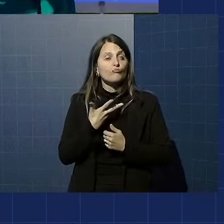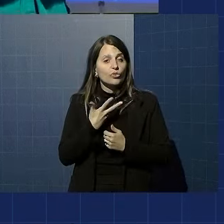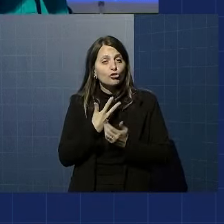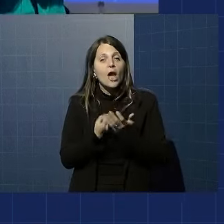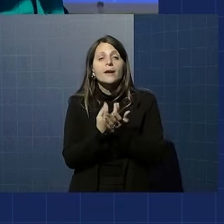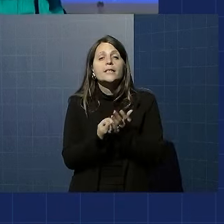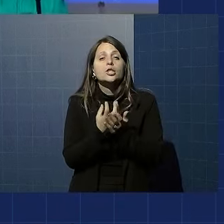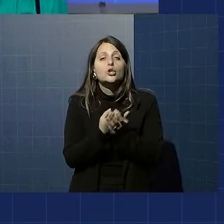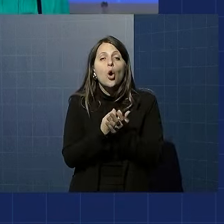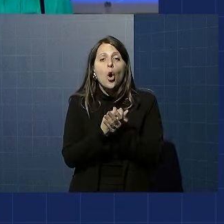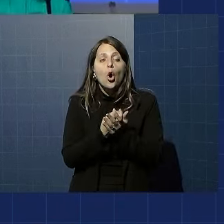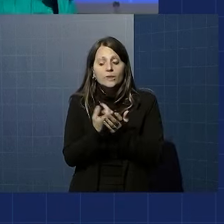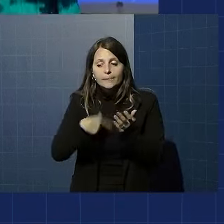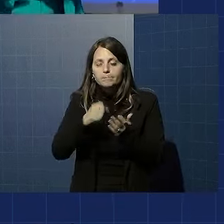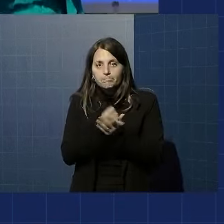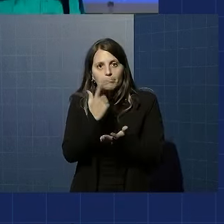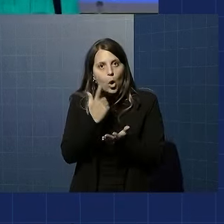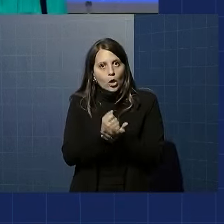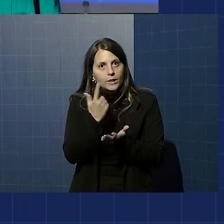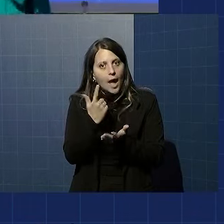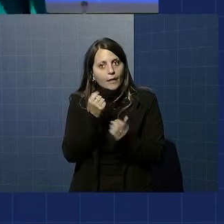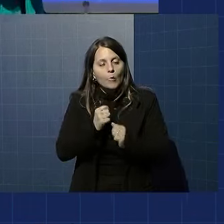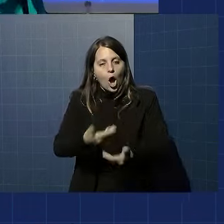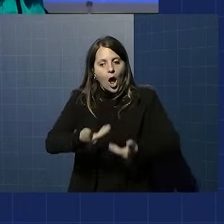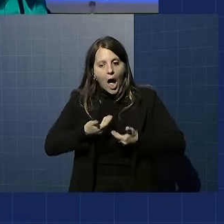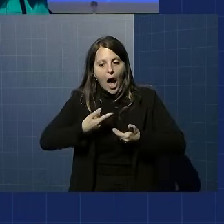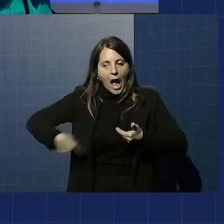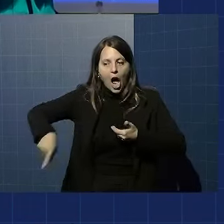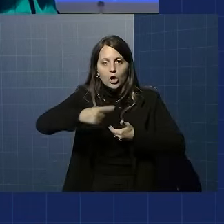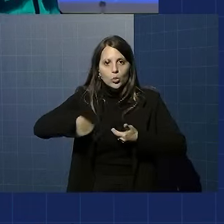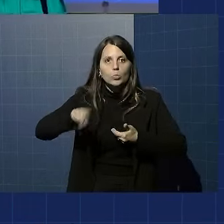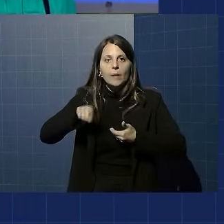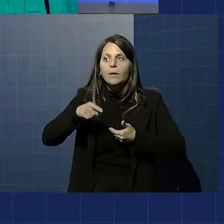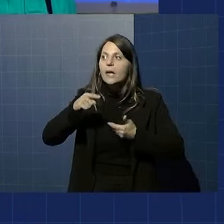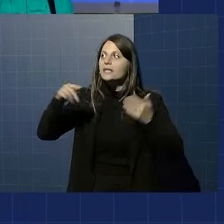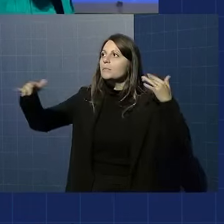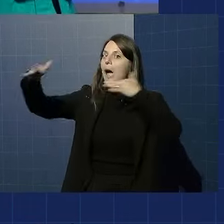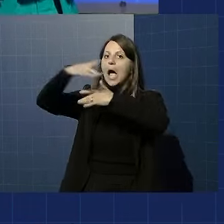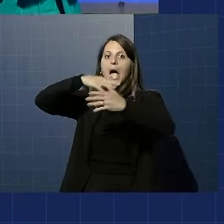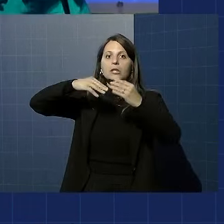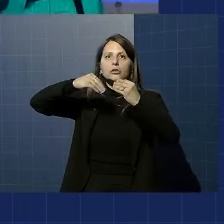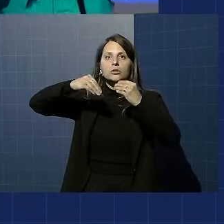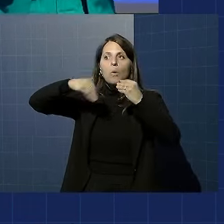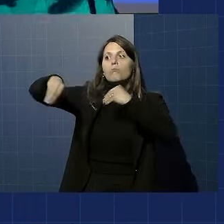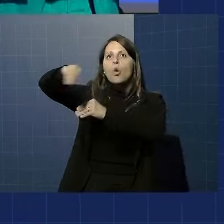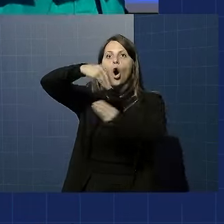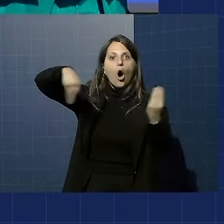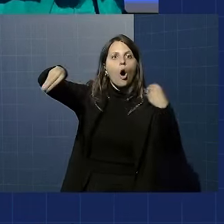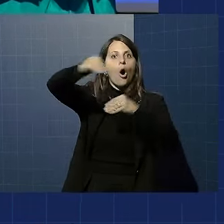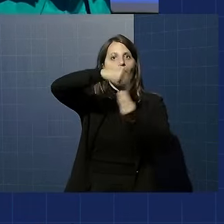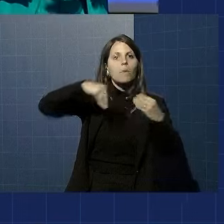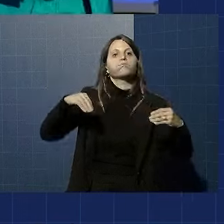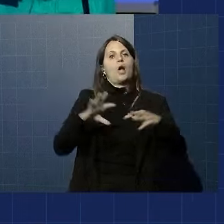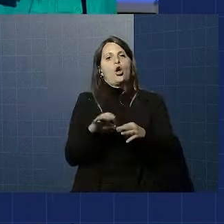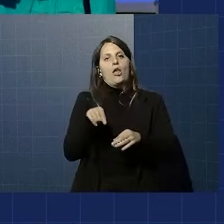space. And it's an important element in preparing eventually for Mars. So this is why we also envisage going back